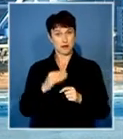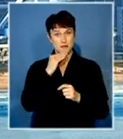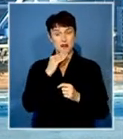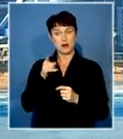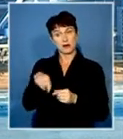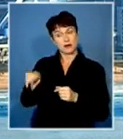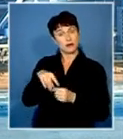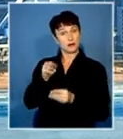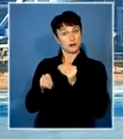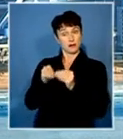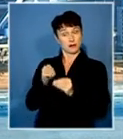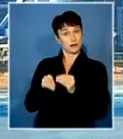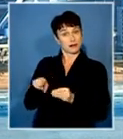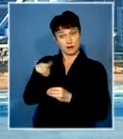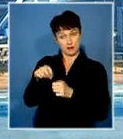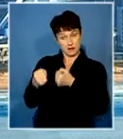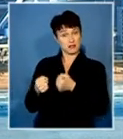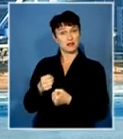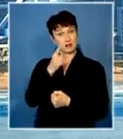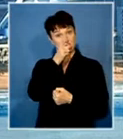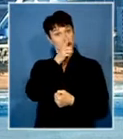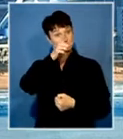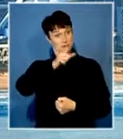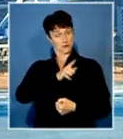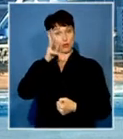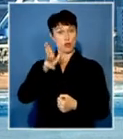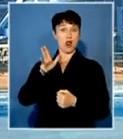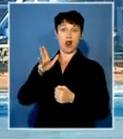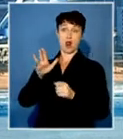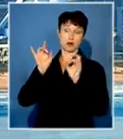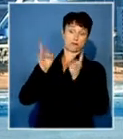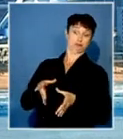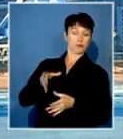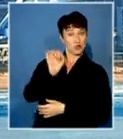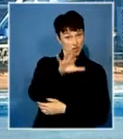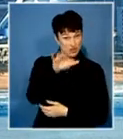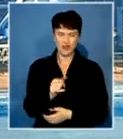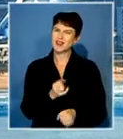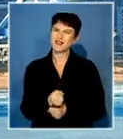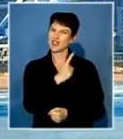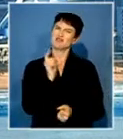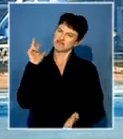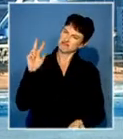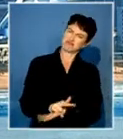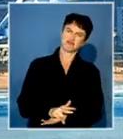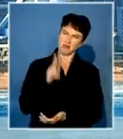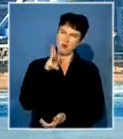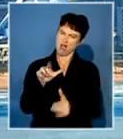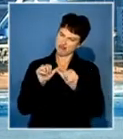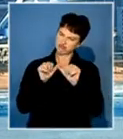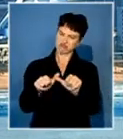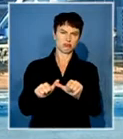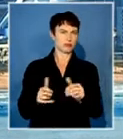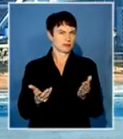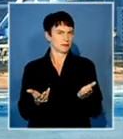automotive manufacturers to indicate any withdrawals from South Africa. On the contrary, all of them reaffirmed the fact that they were staying